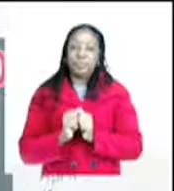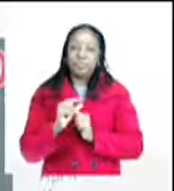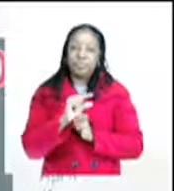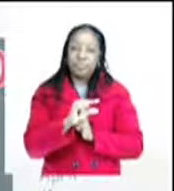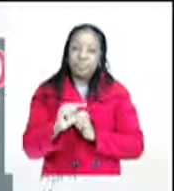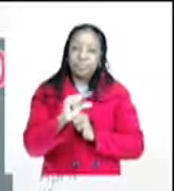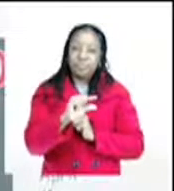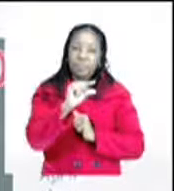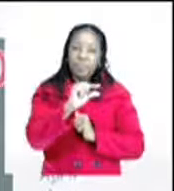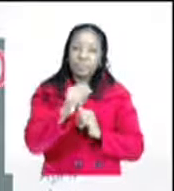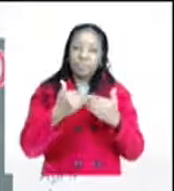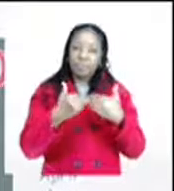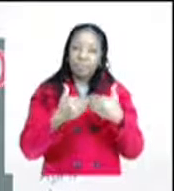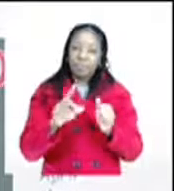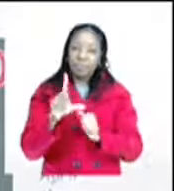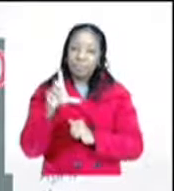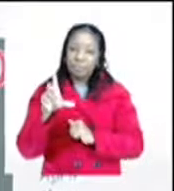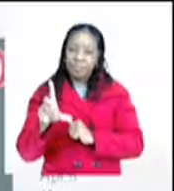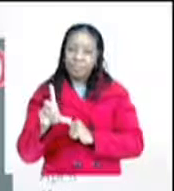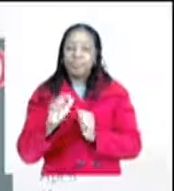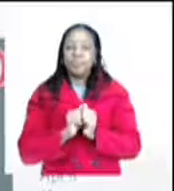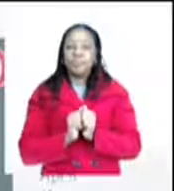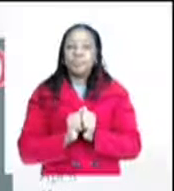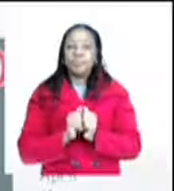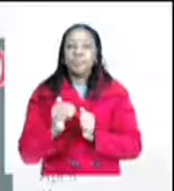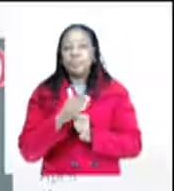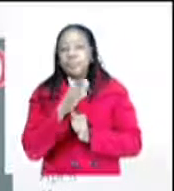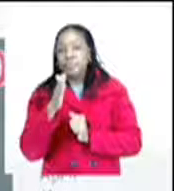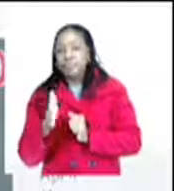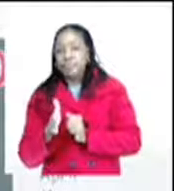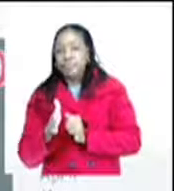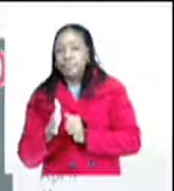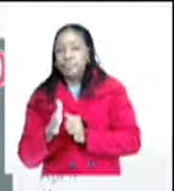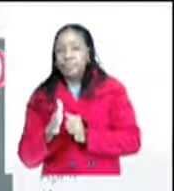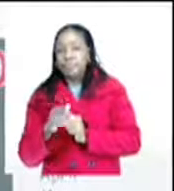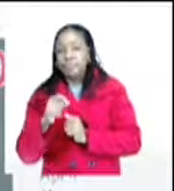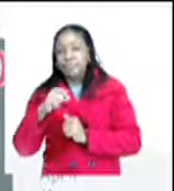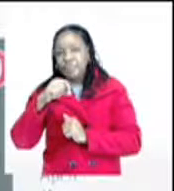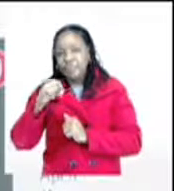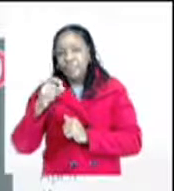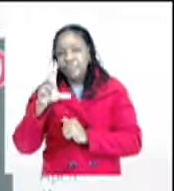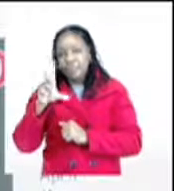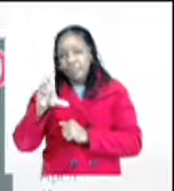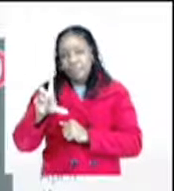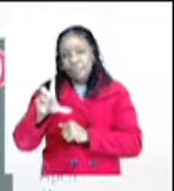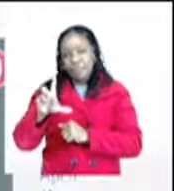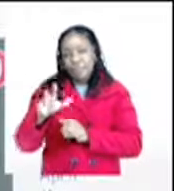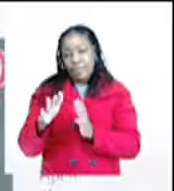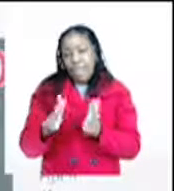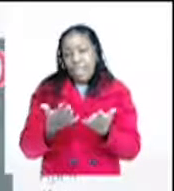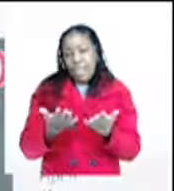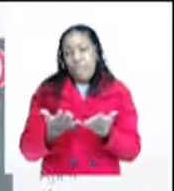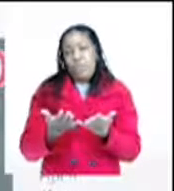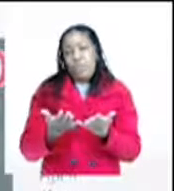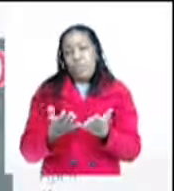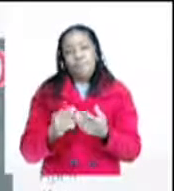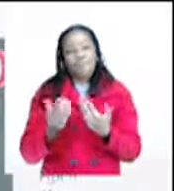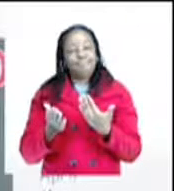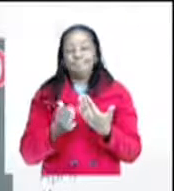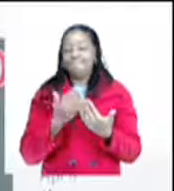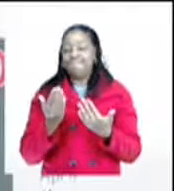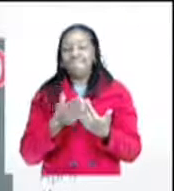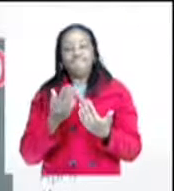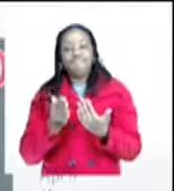board. We would like to learn how to write letter L. Letter L is easy to